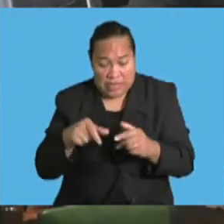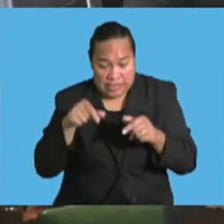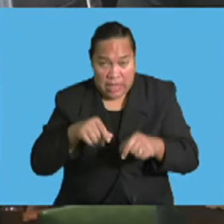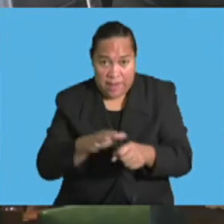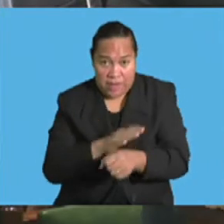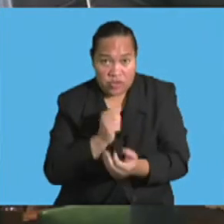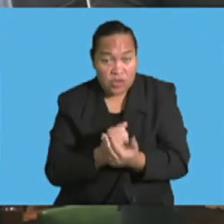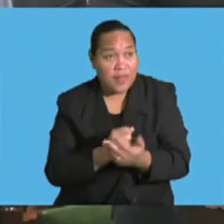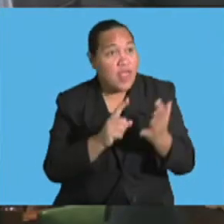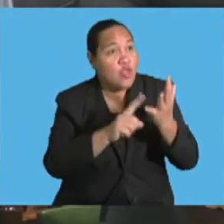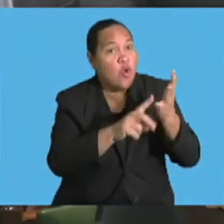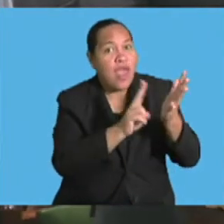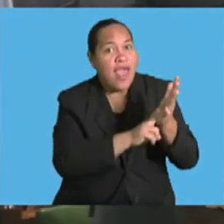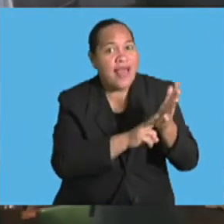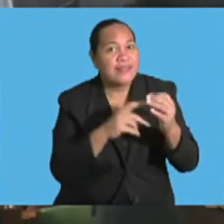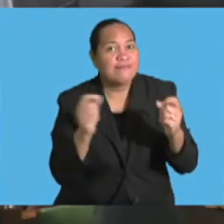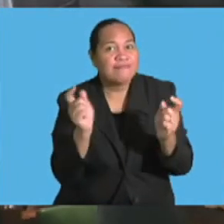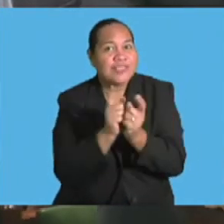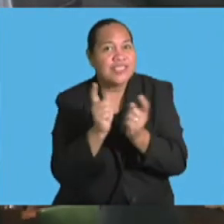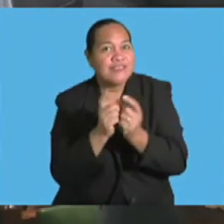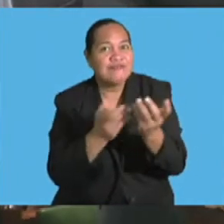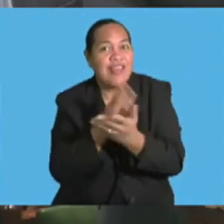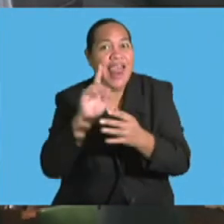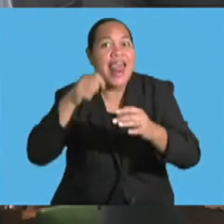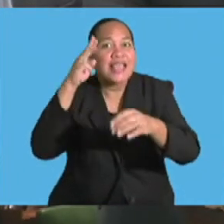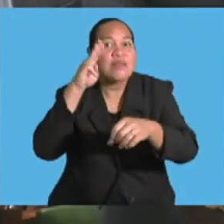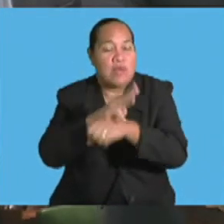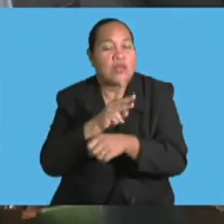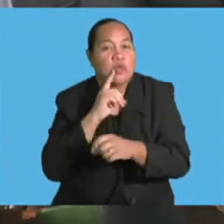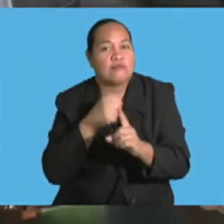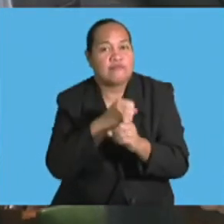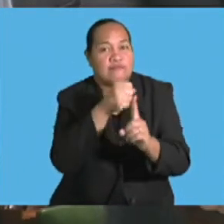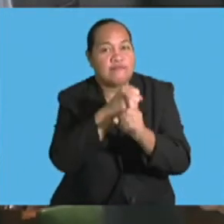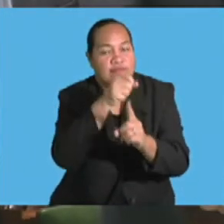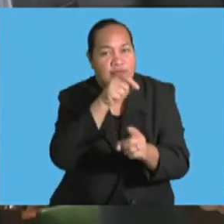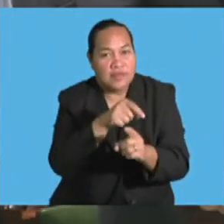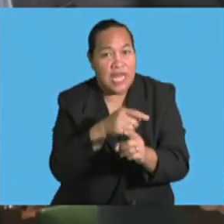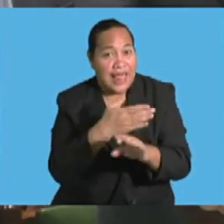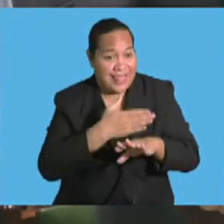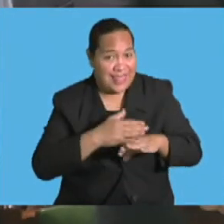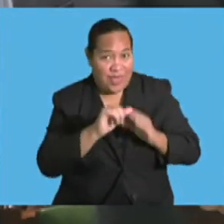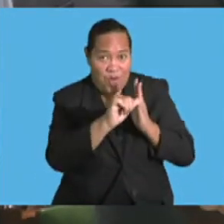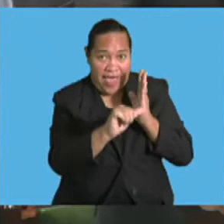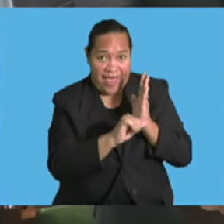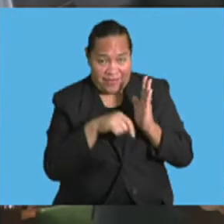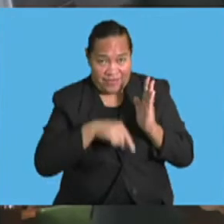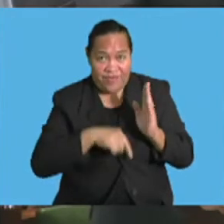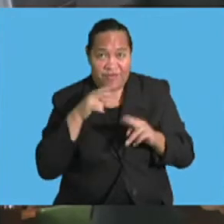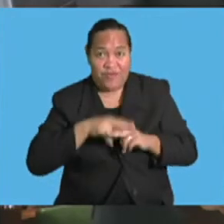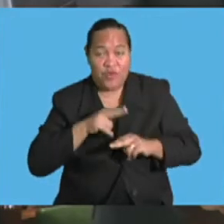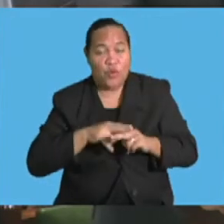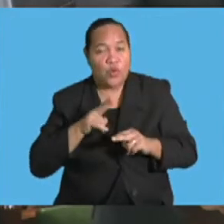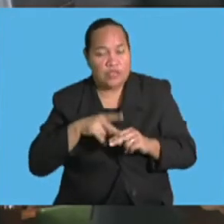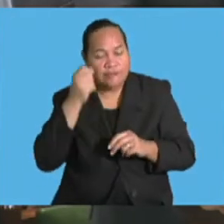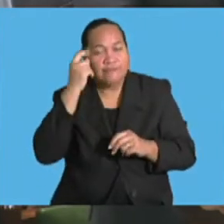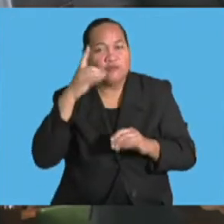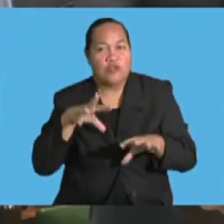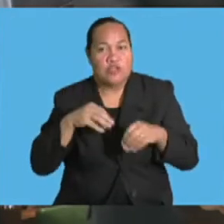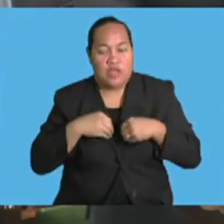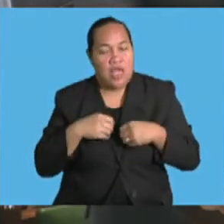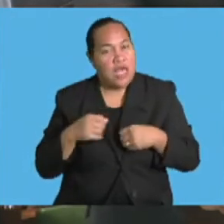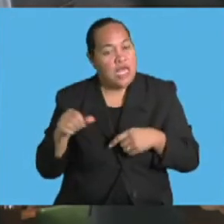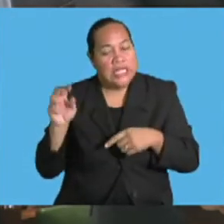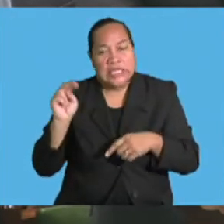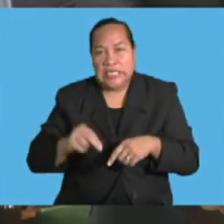UN SG Summit, Climate Summit next month. And the new Act, Mr. Speaker, will recognise the need for a healthy ocean